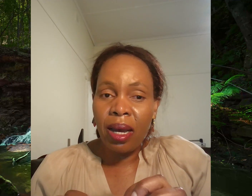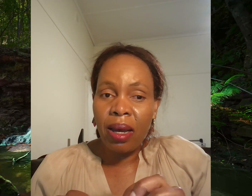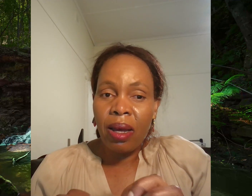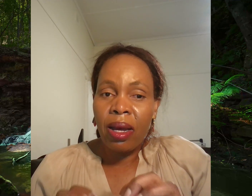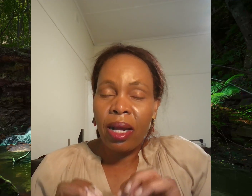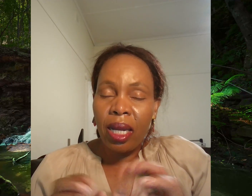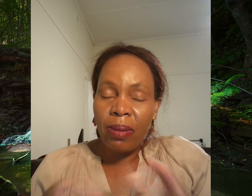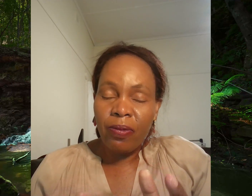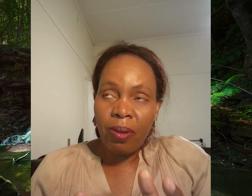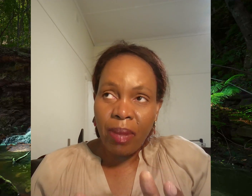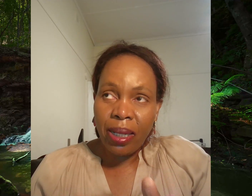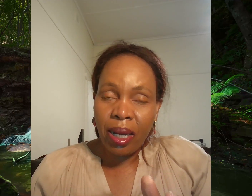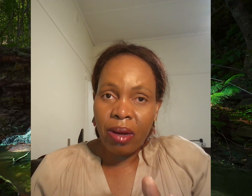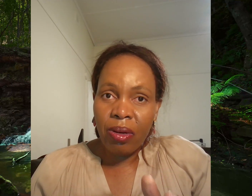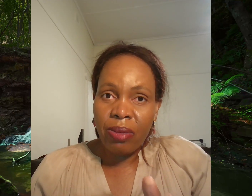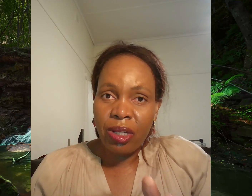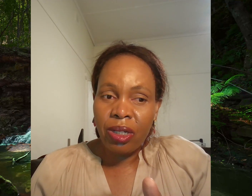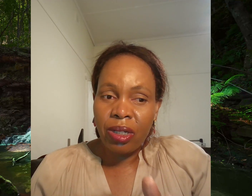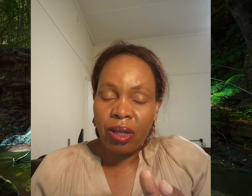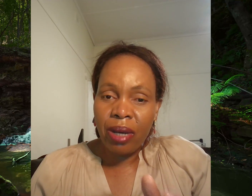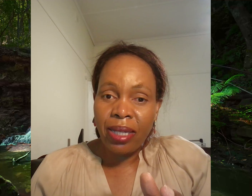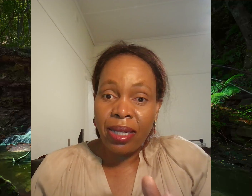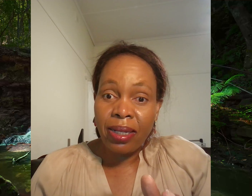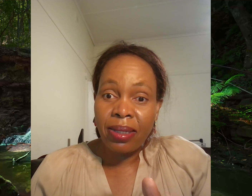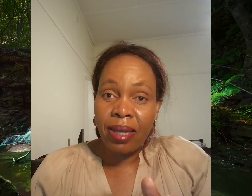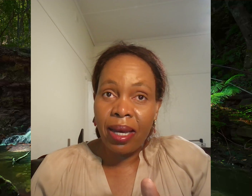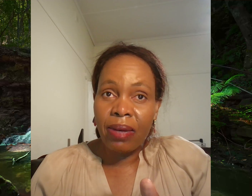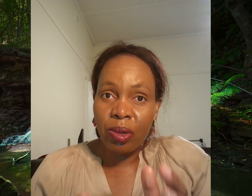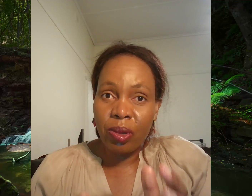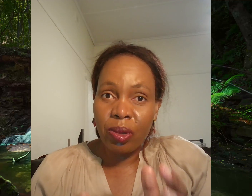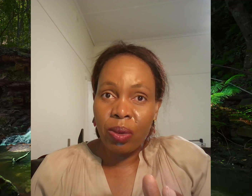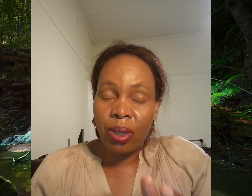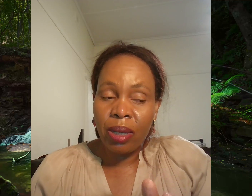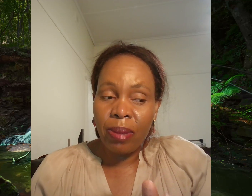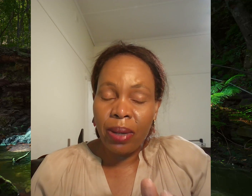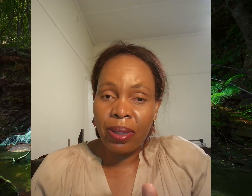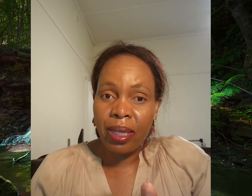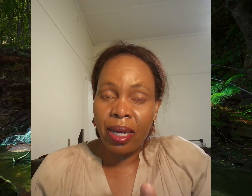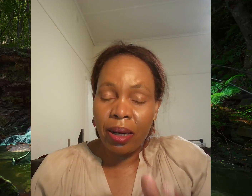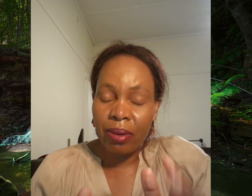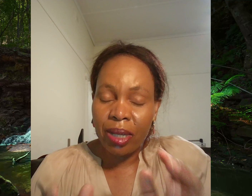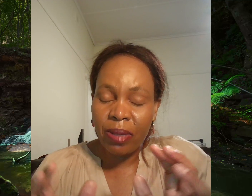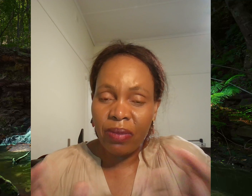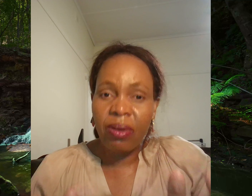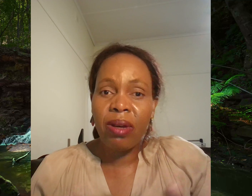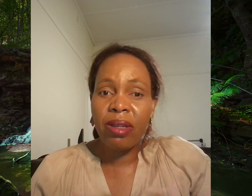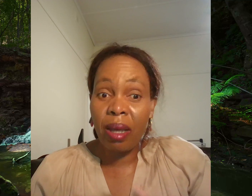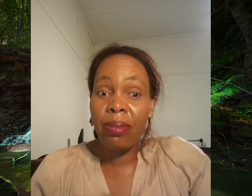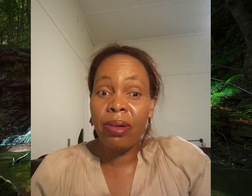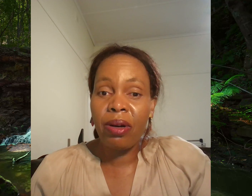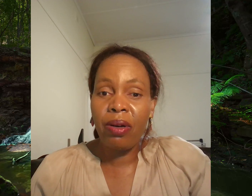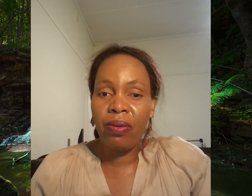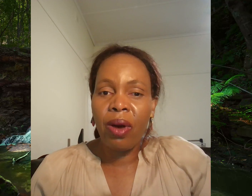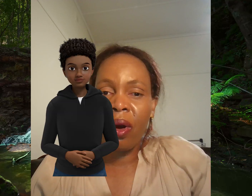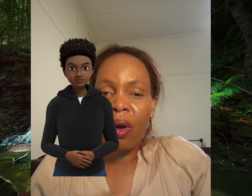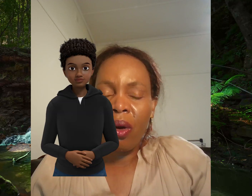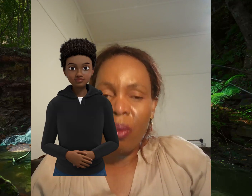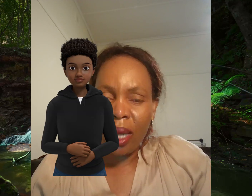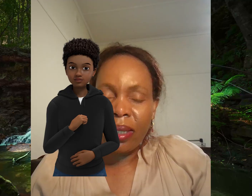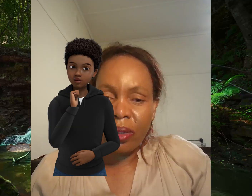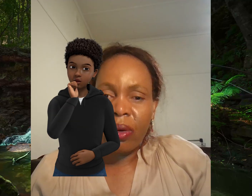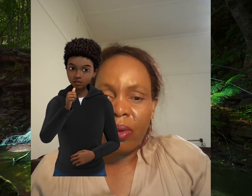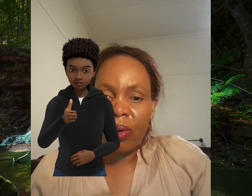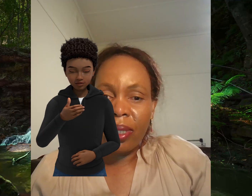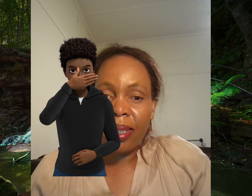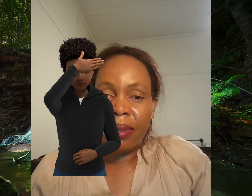this clip from Madlanga Commission, so you guys understand what I'm talking about here. And I'll give you a summary of